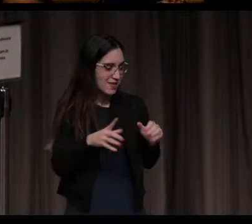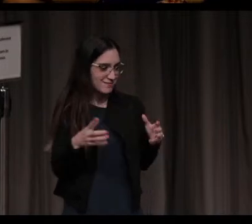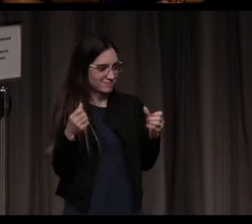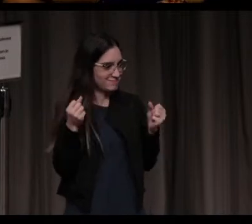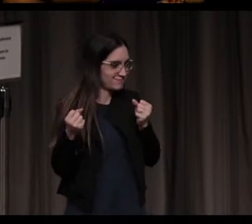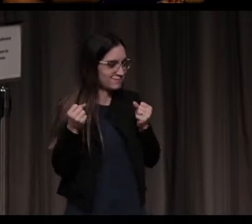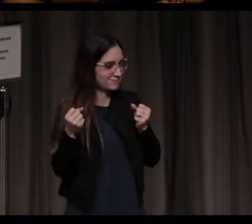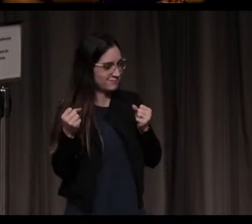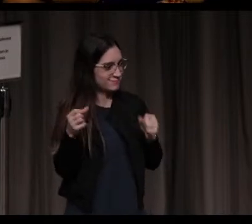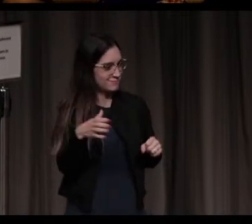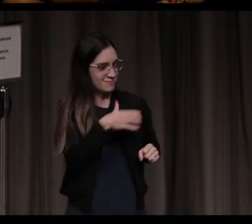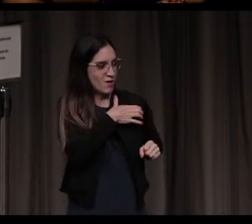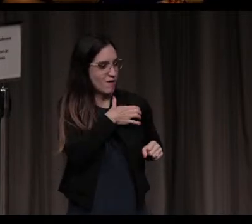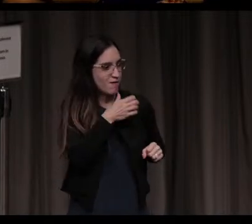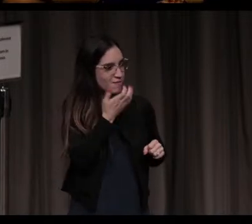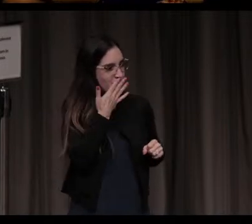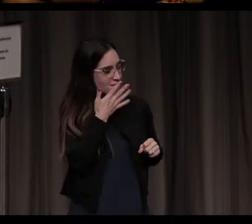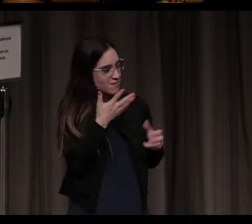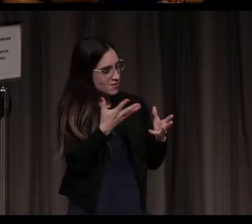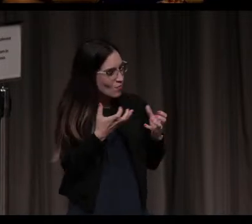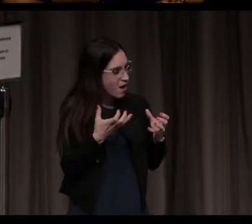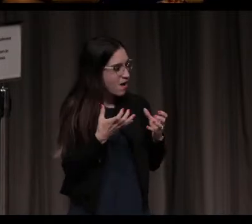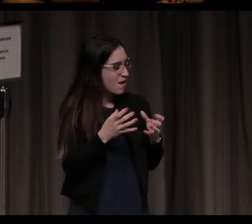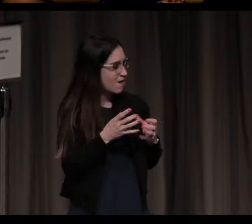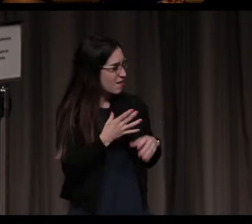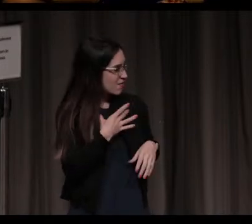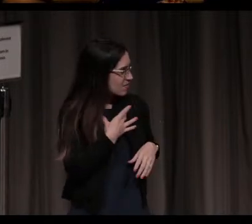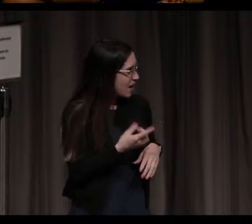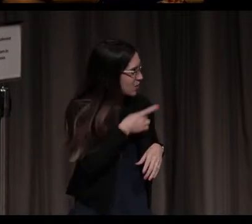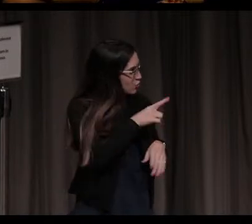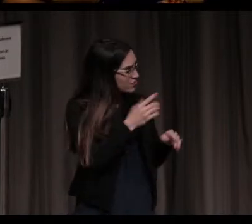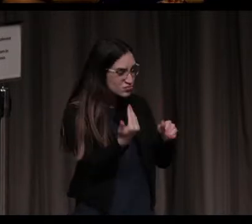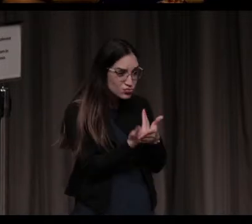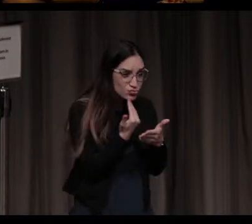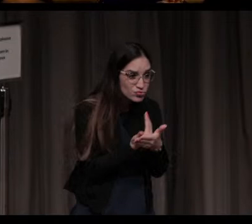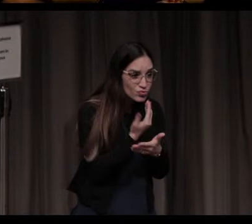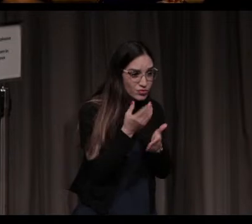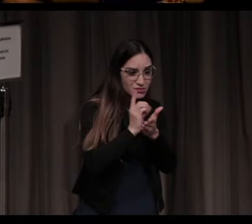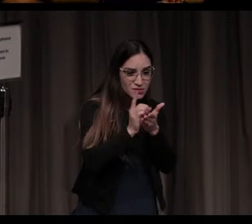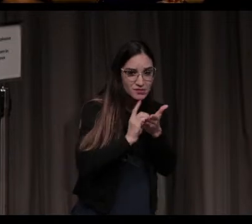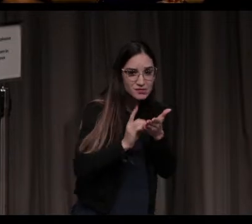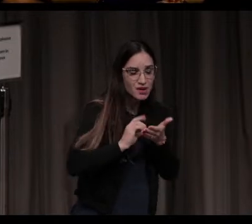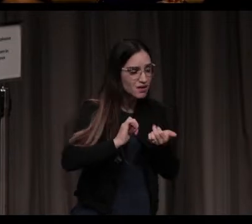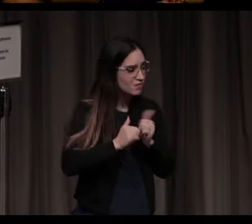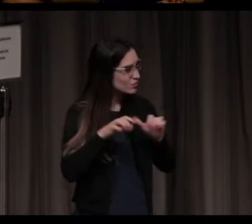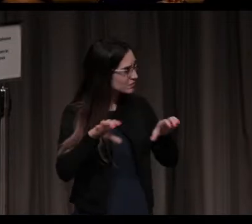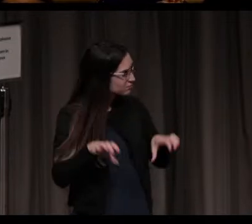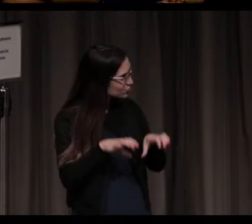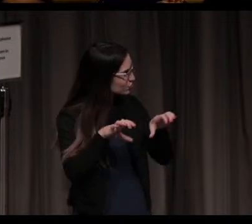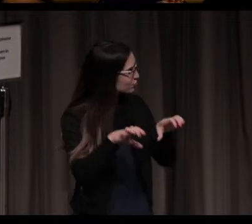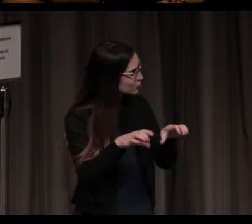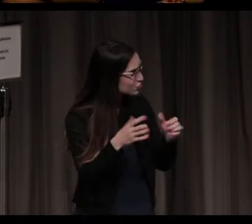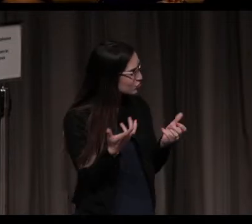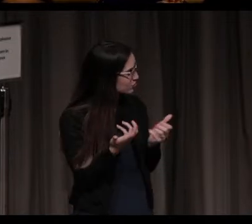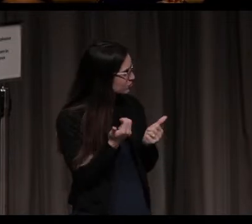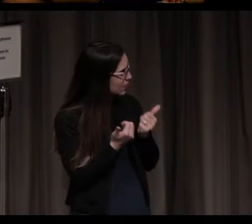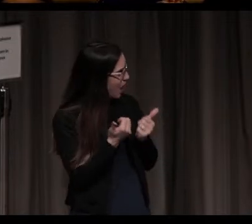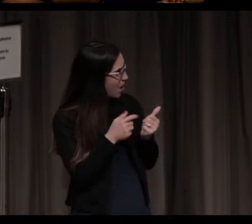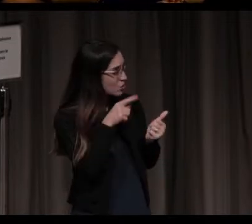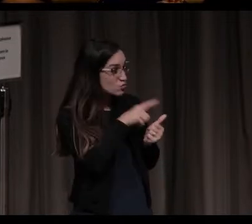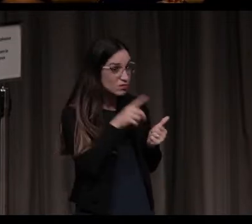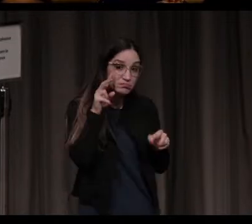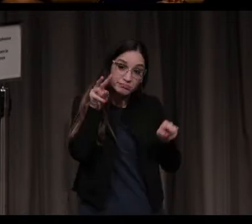mentioned, but do you also create new designs? Do you move away, and how is that done? Are you looking at